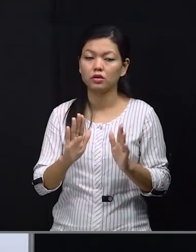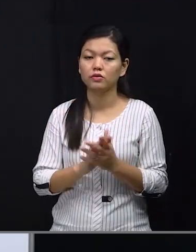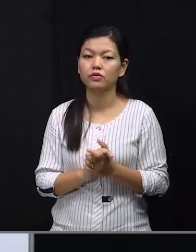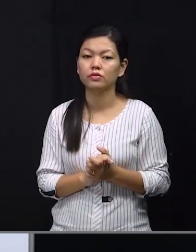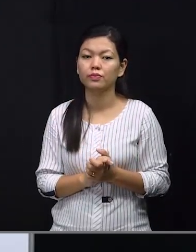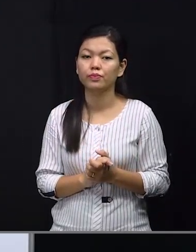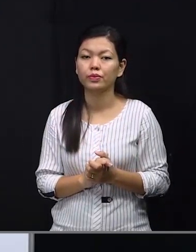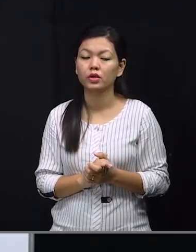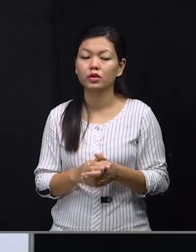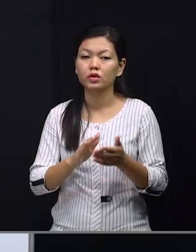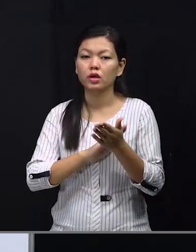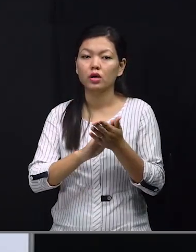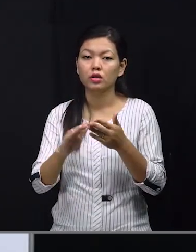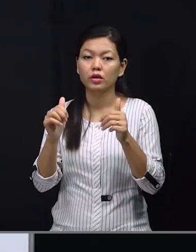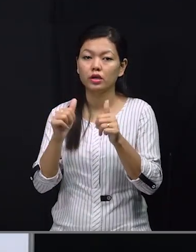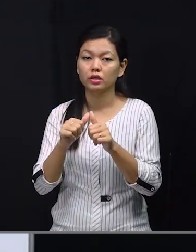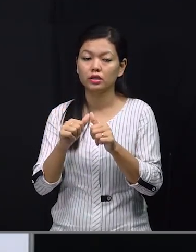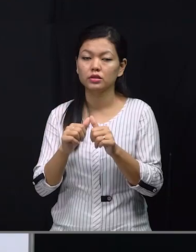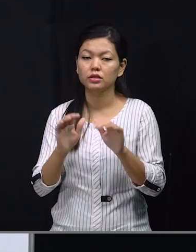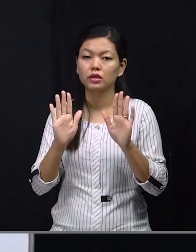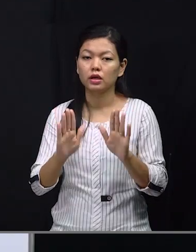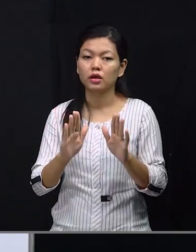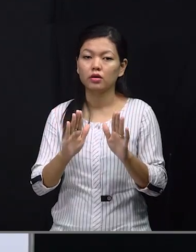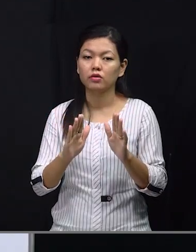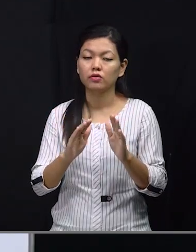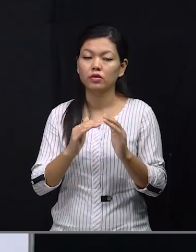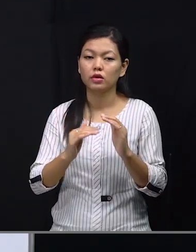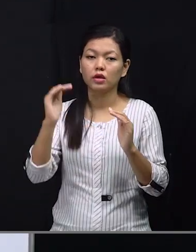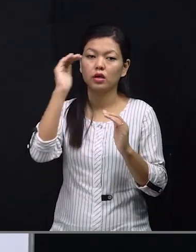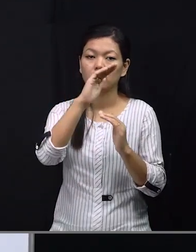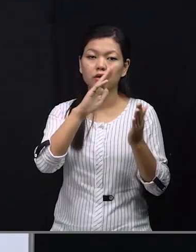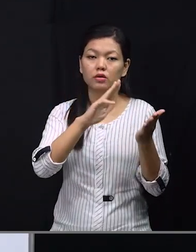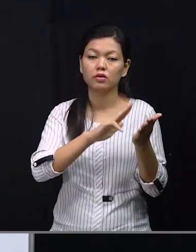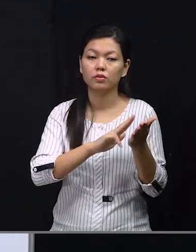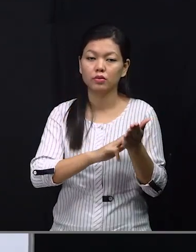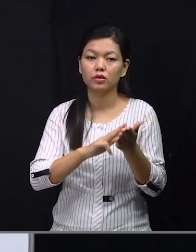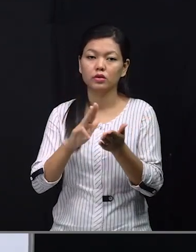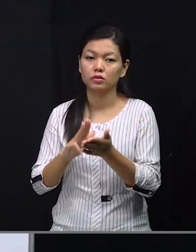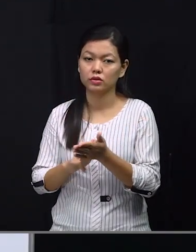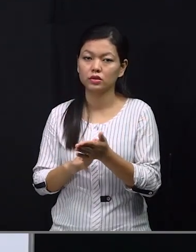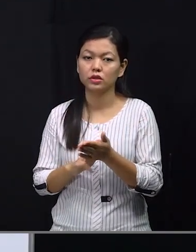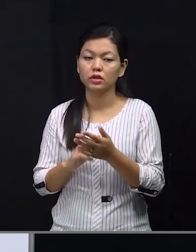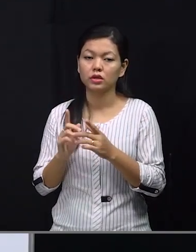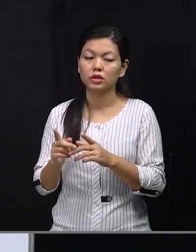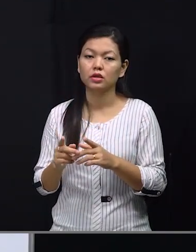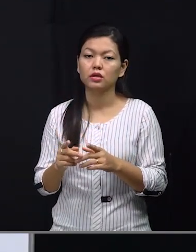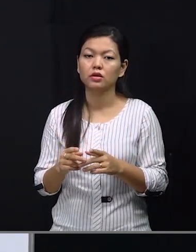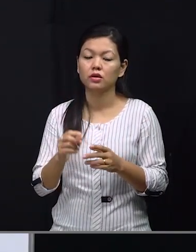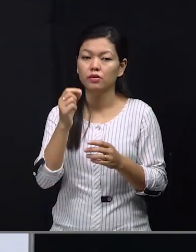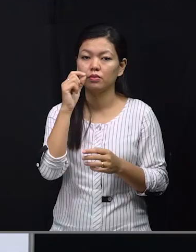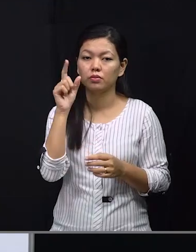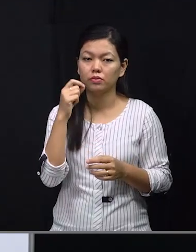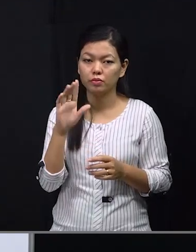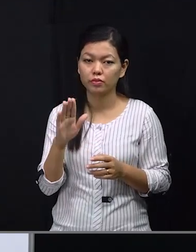haloalkanes, they have higher molecular masses than the parent hydrocarbon. When the